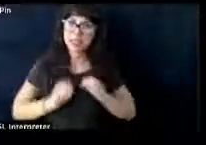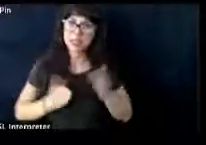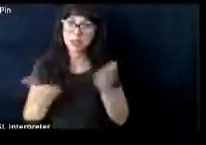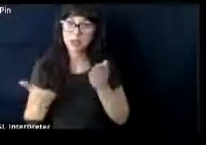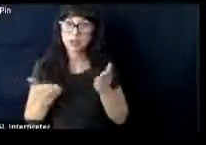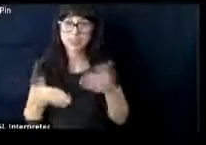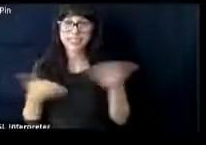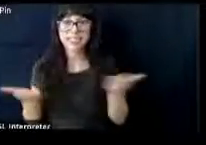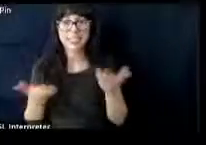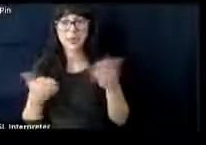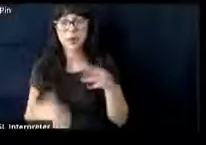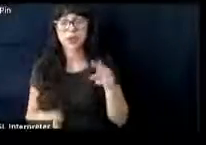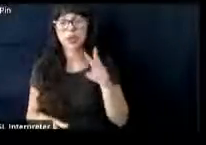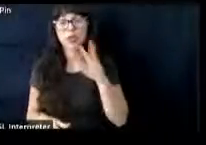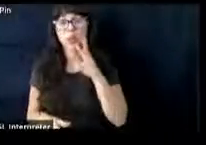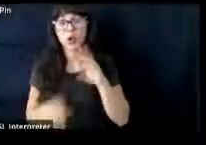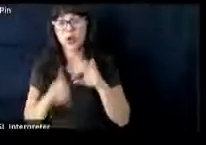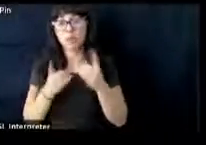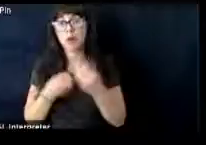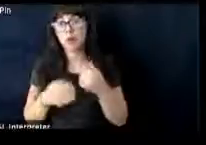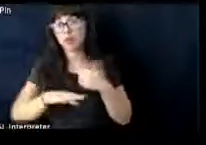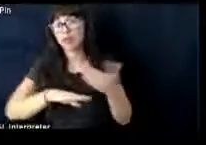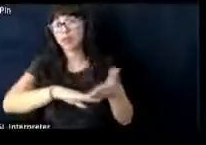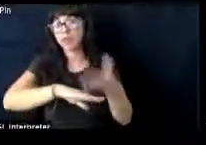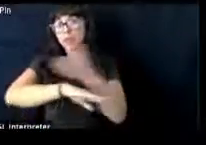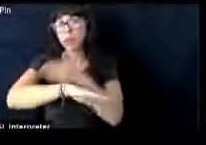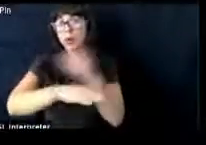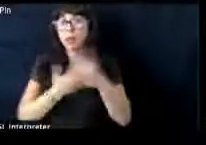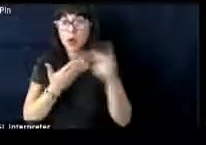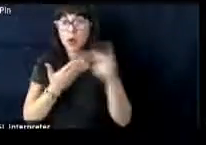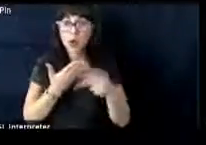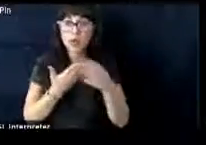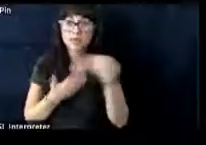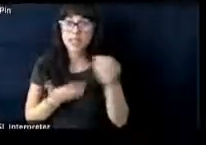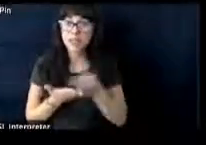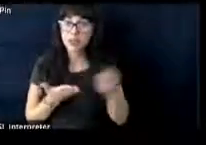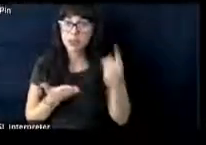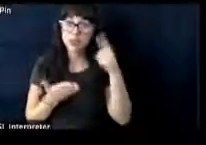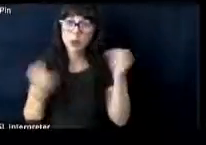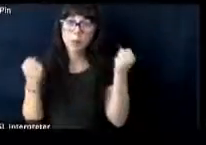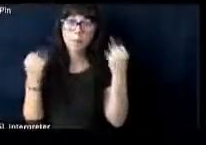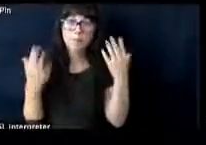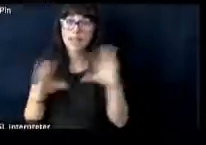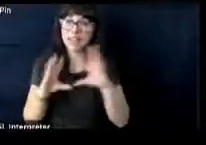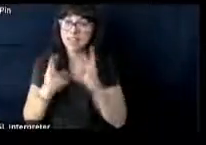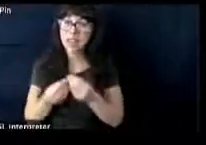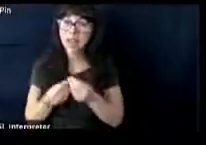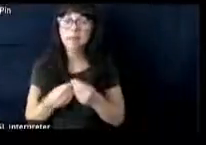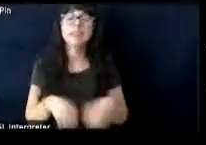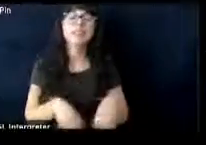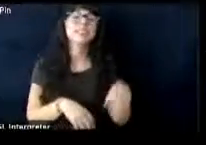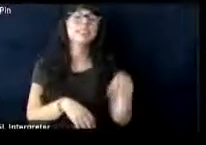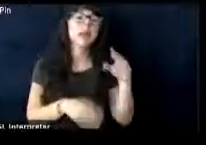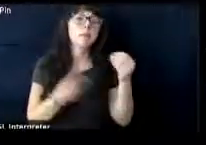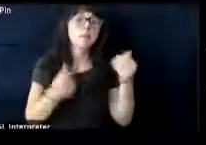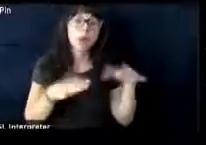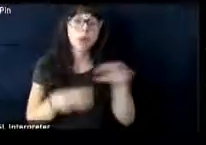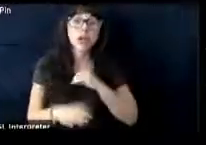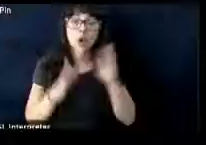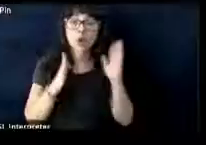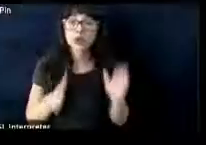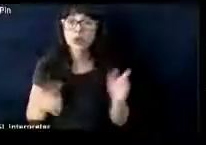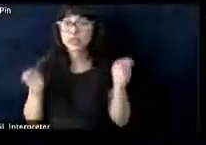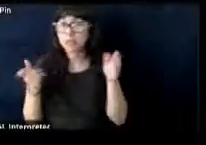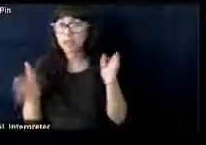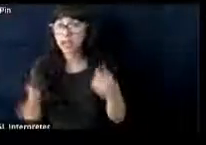to offer programs and resources to both multi-family tenants and property owners and managers to conserve water, but